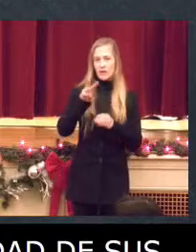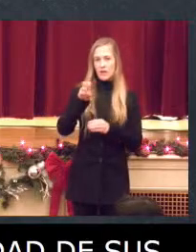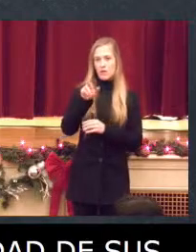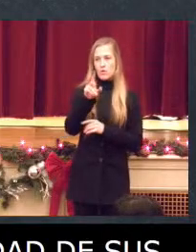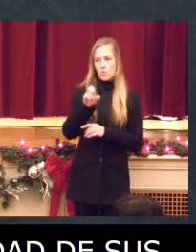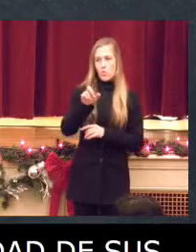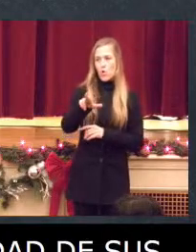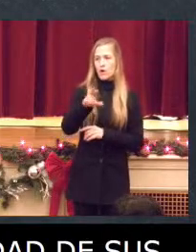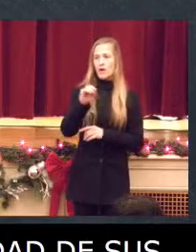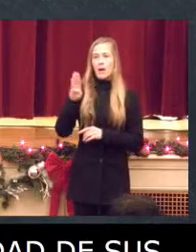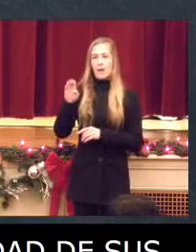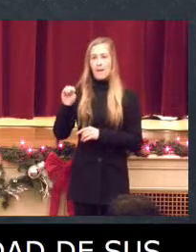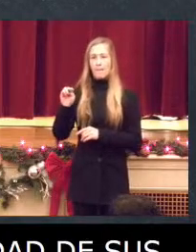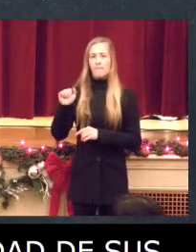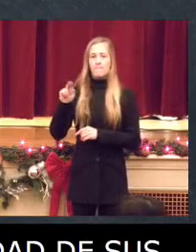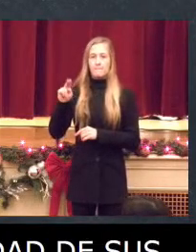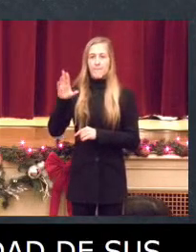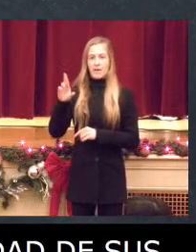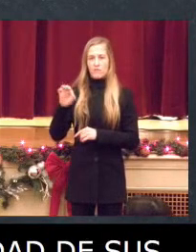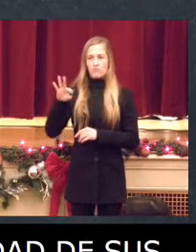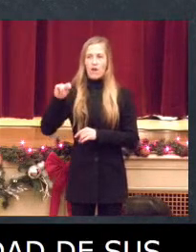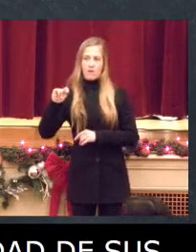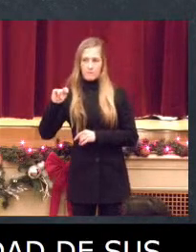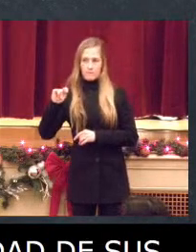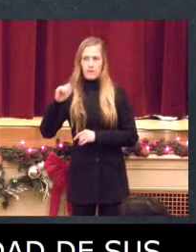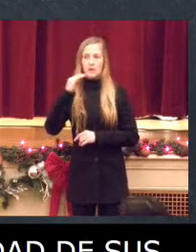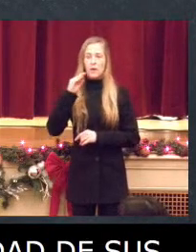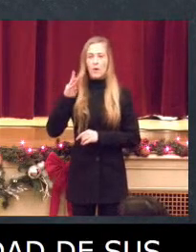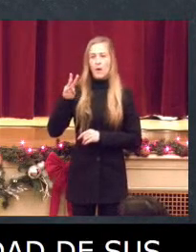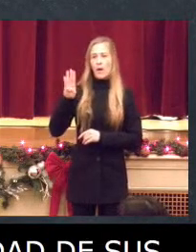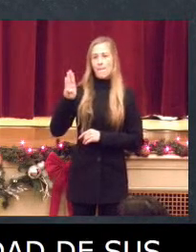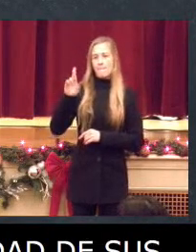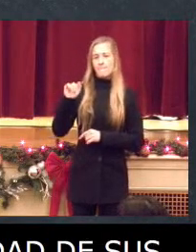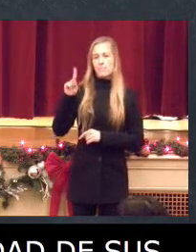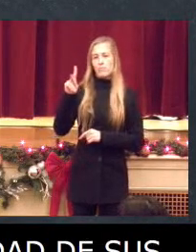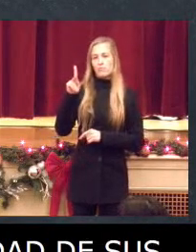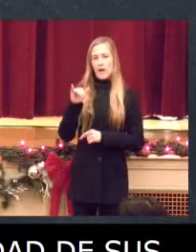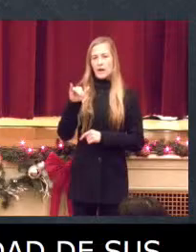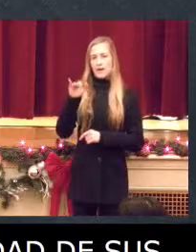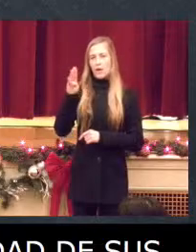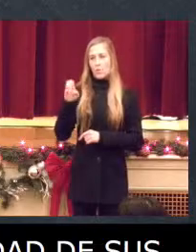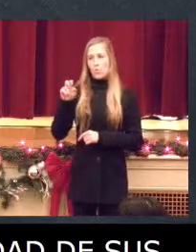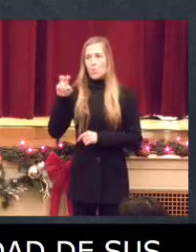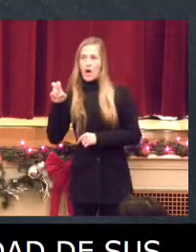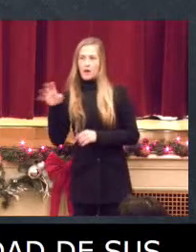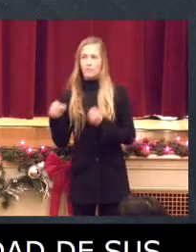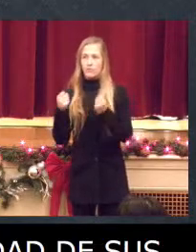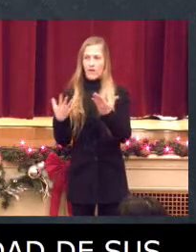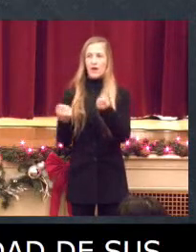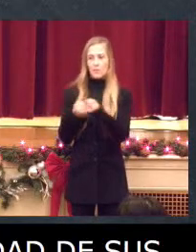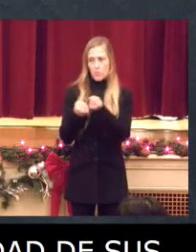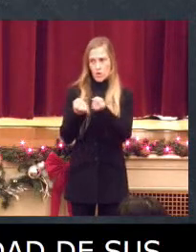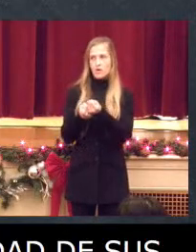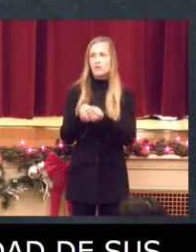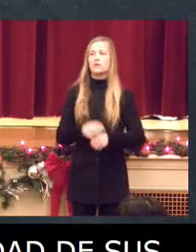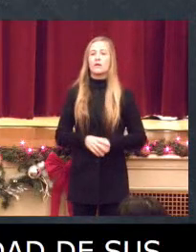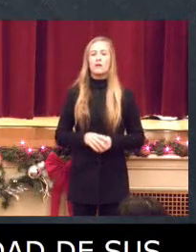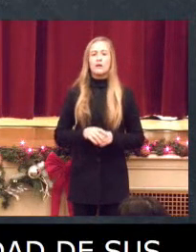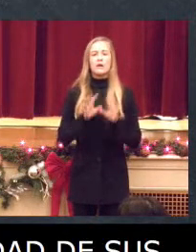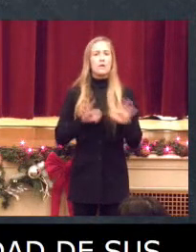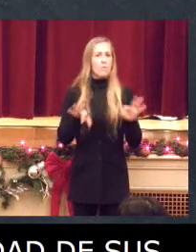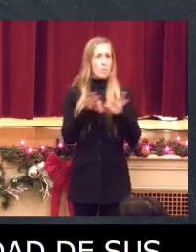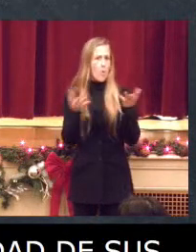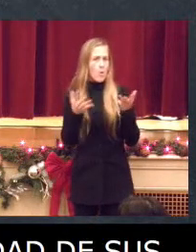at Bancroft. I know that Brandywine provides those kind of supports. I think the key is how do